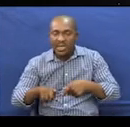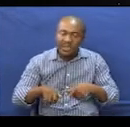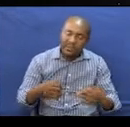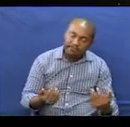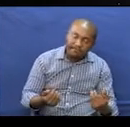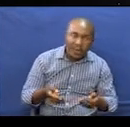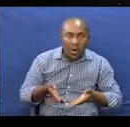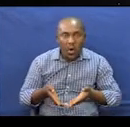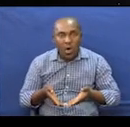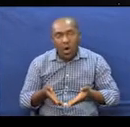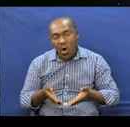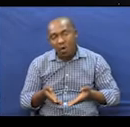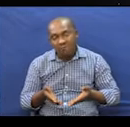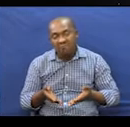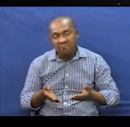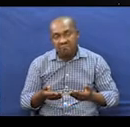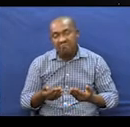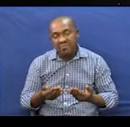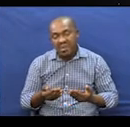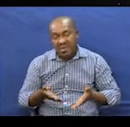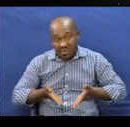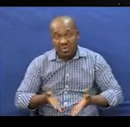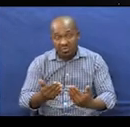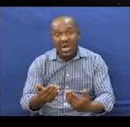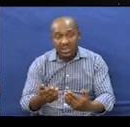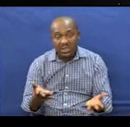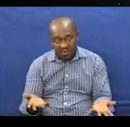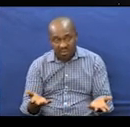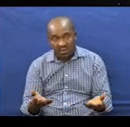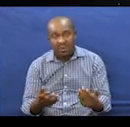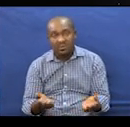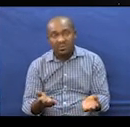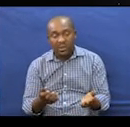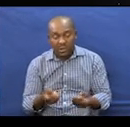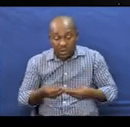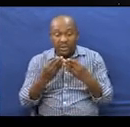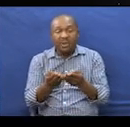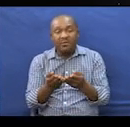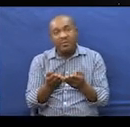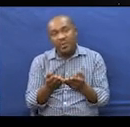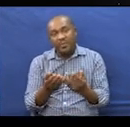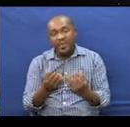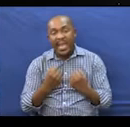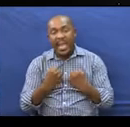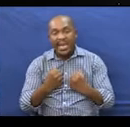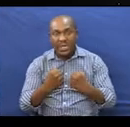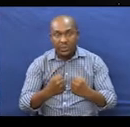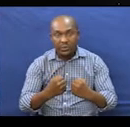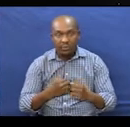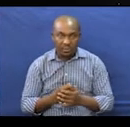used in reproduction, some of the energy will be used in excretion, and so forth. So it provides energy that are used in